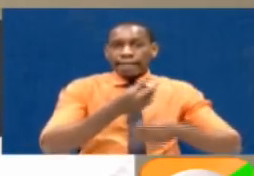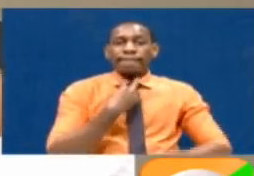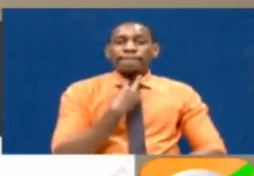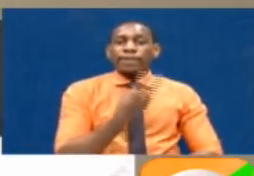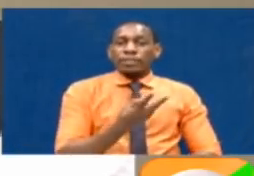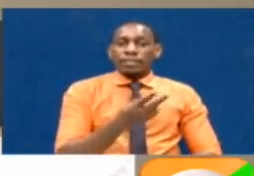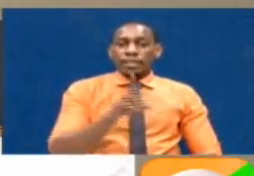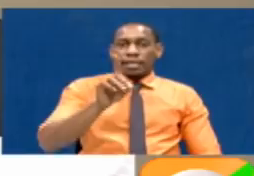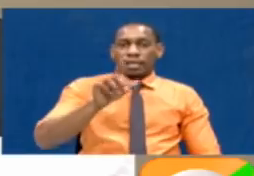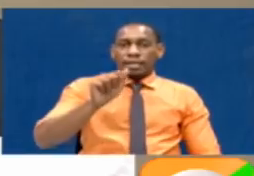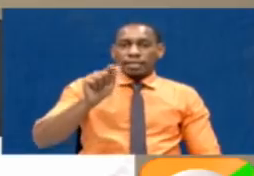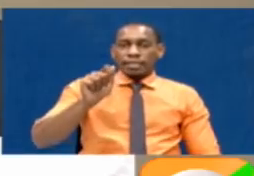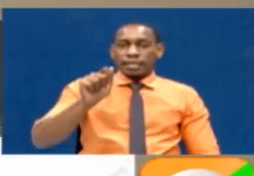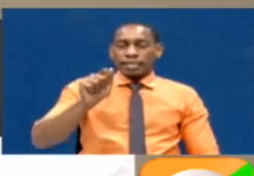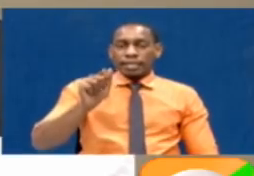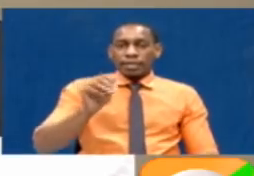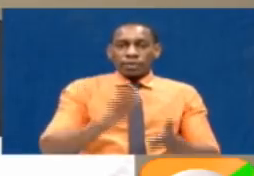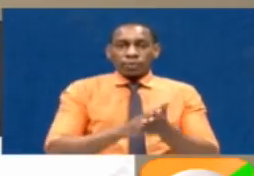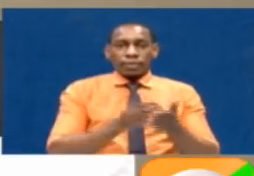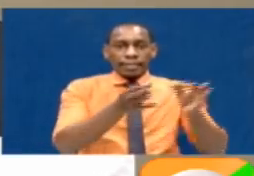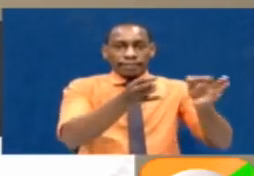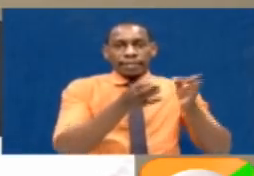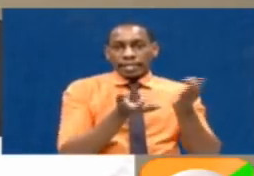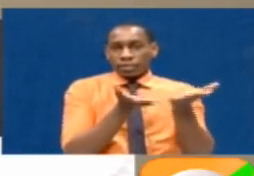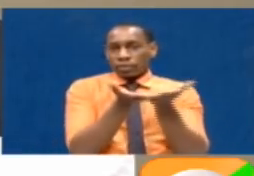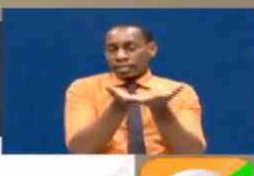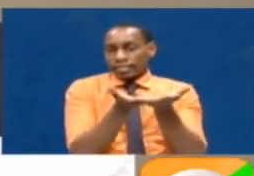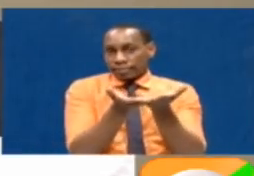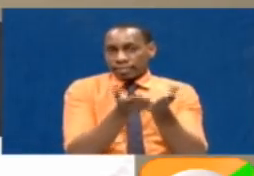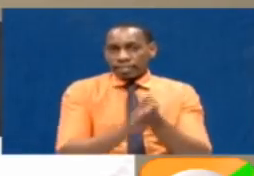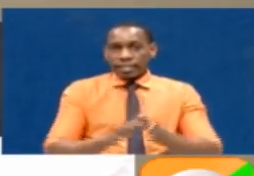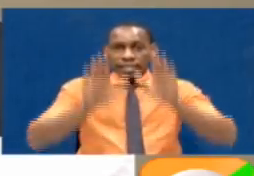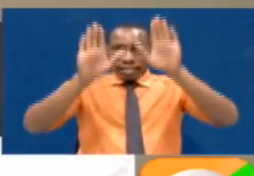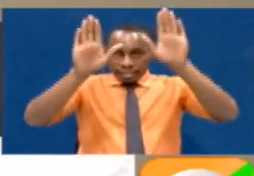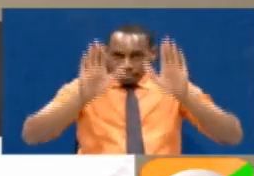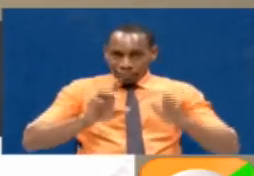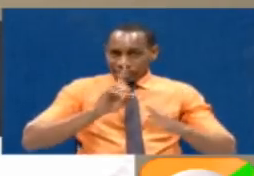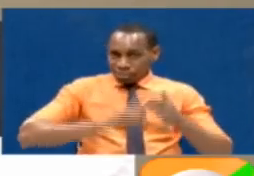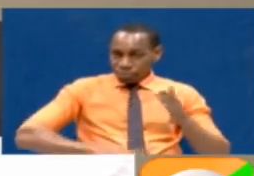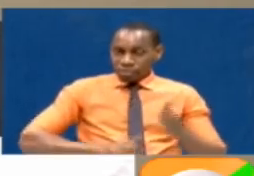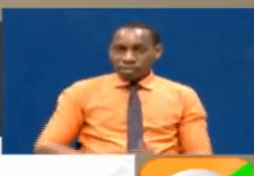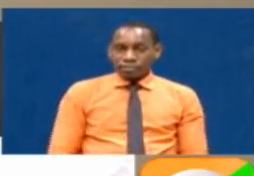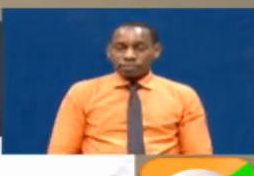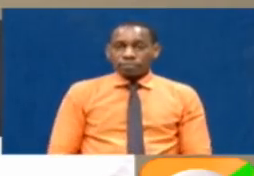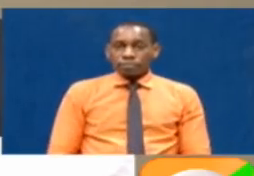voice, data, and financial services. The key for me, though,